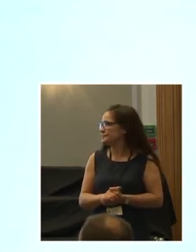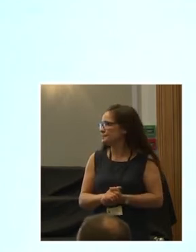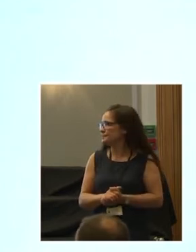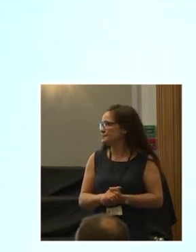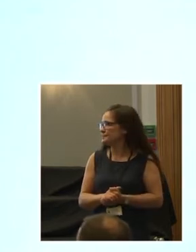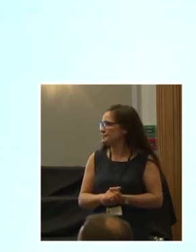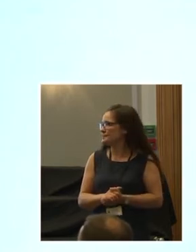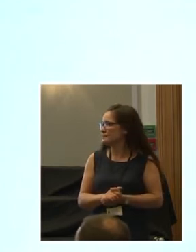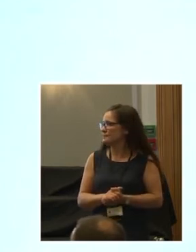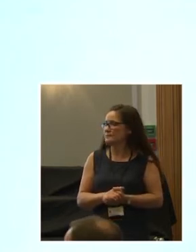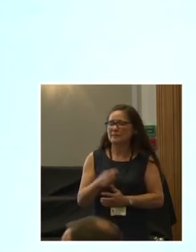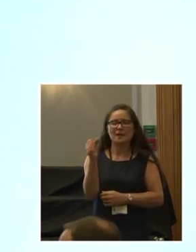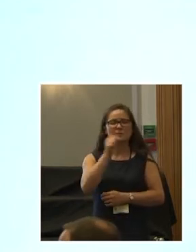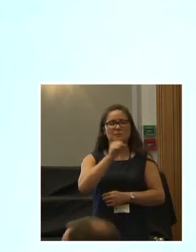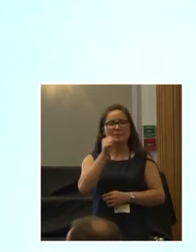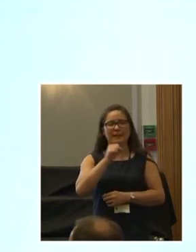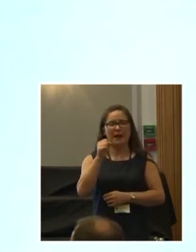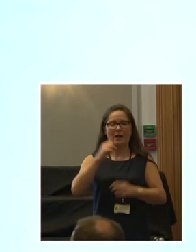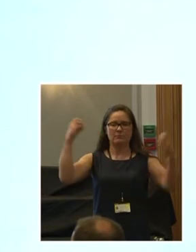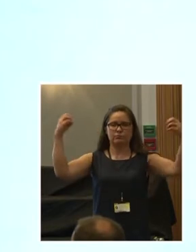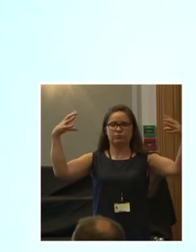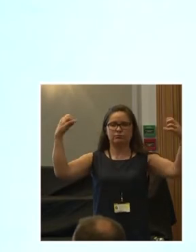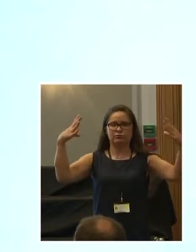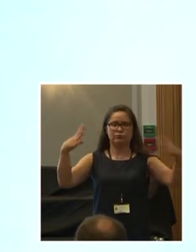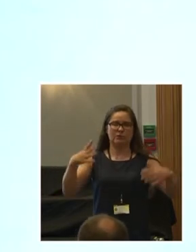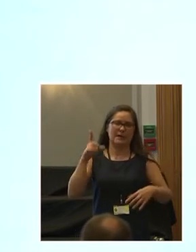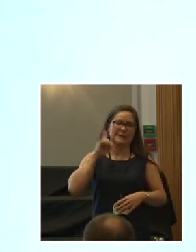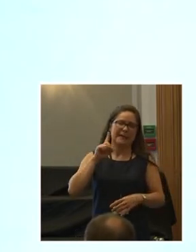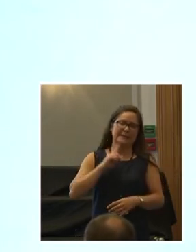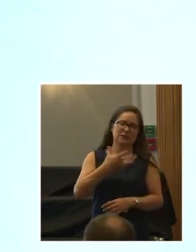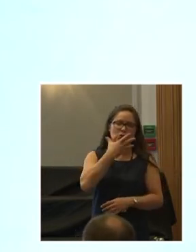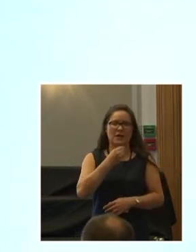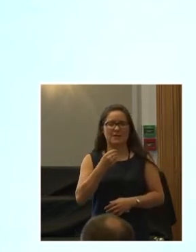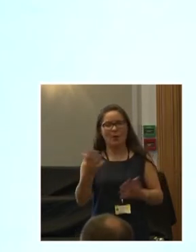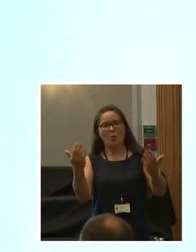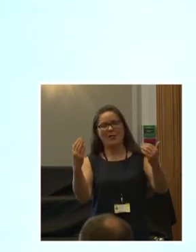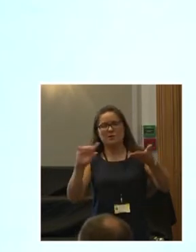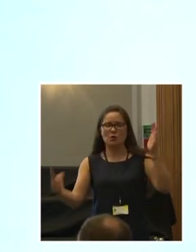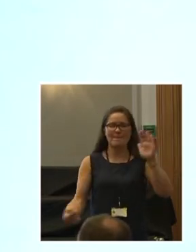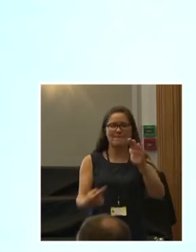Ladies and gentlemen, welcome to the main event.